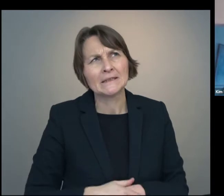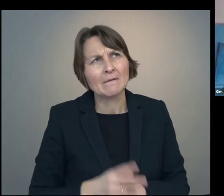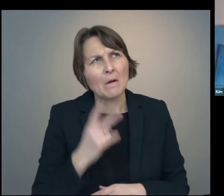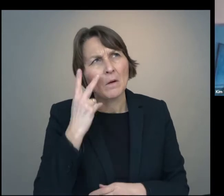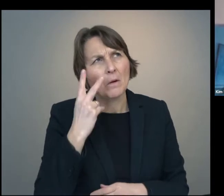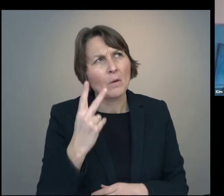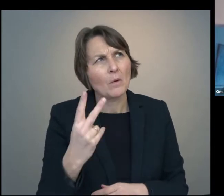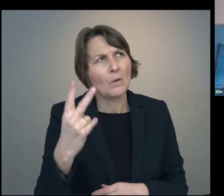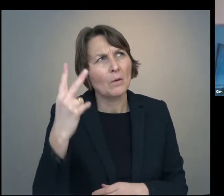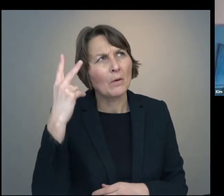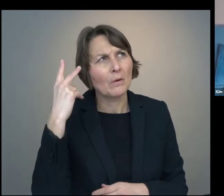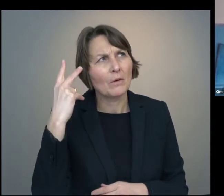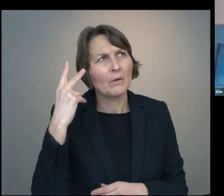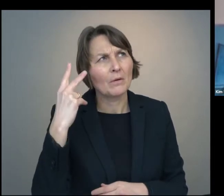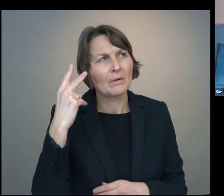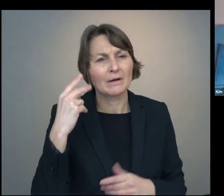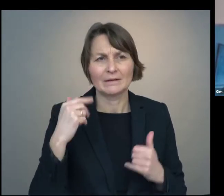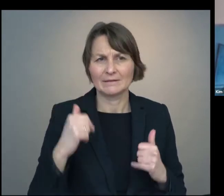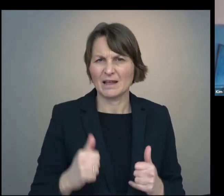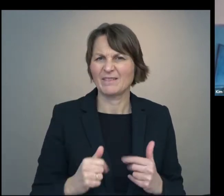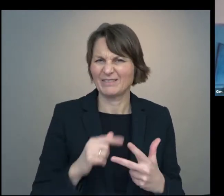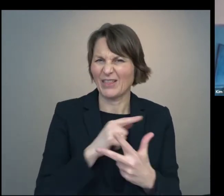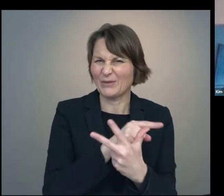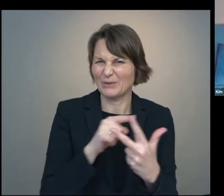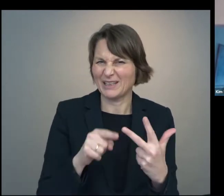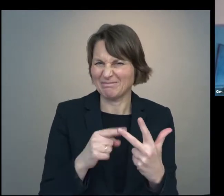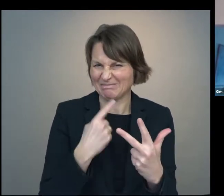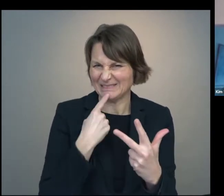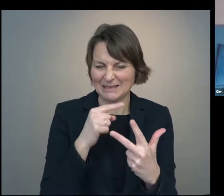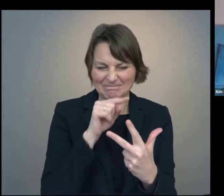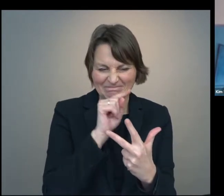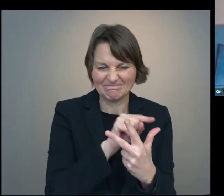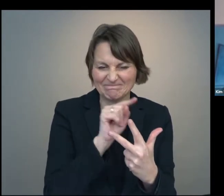in time, the revenue, we had these 3 legs,